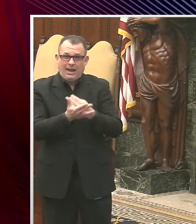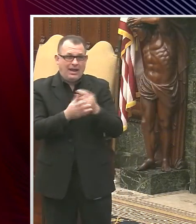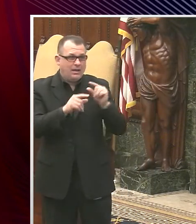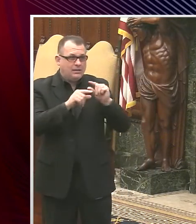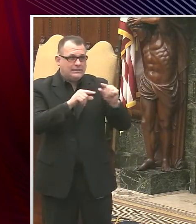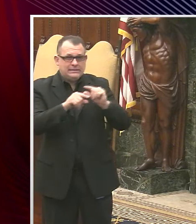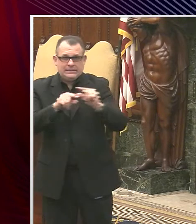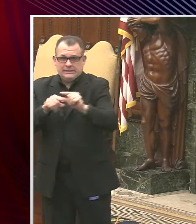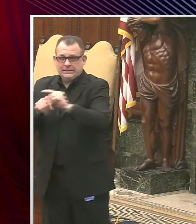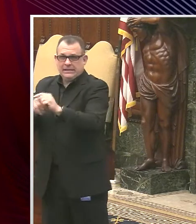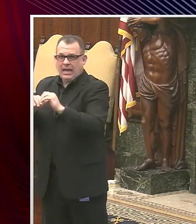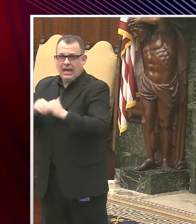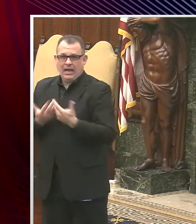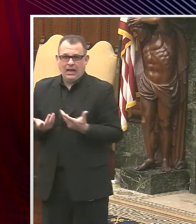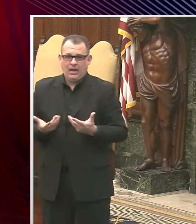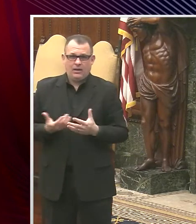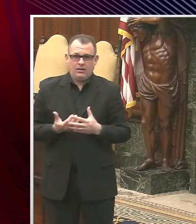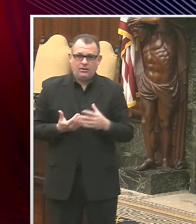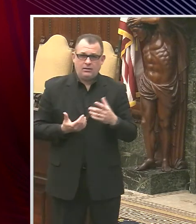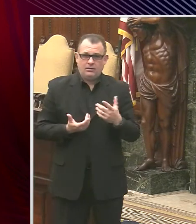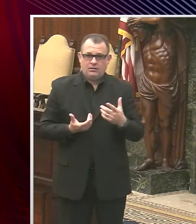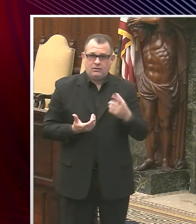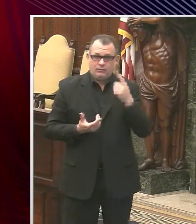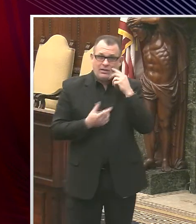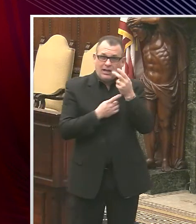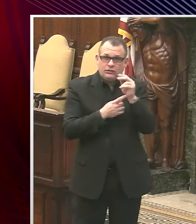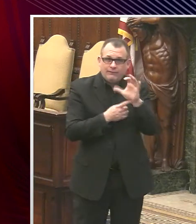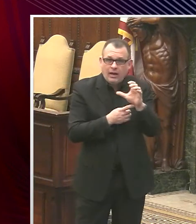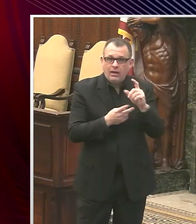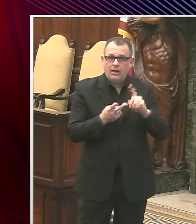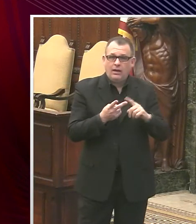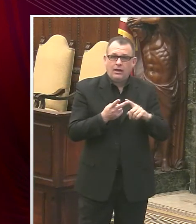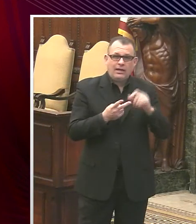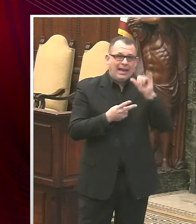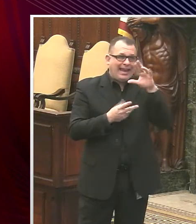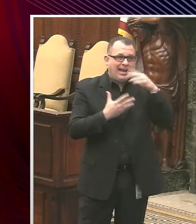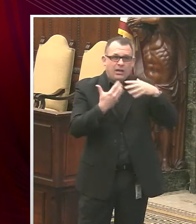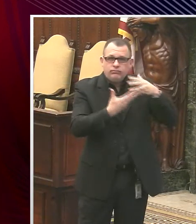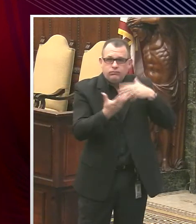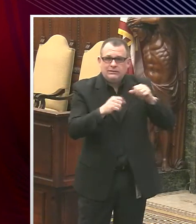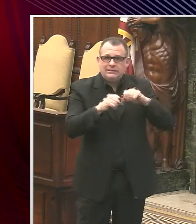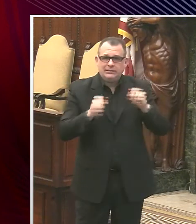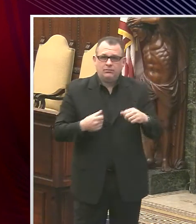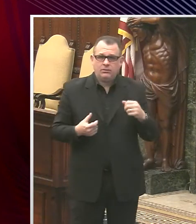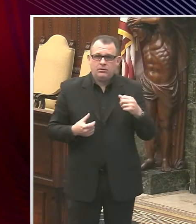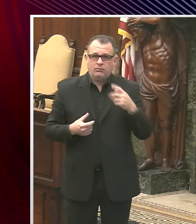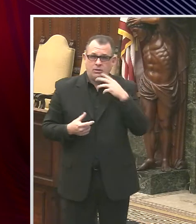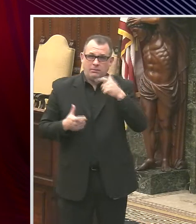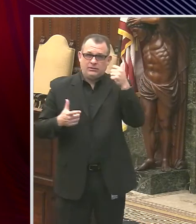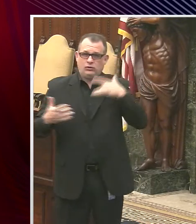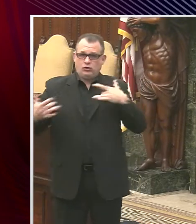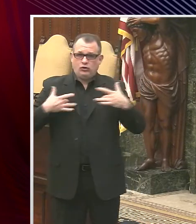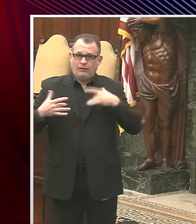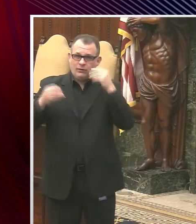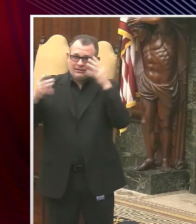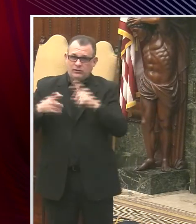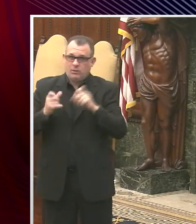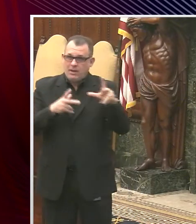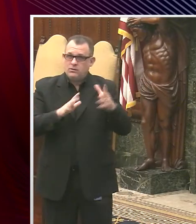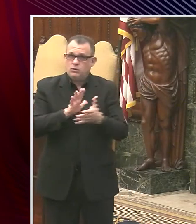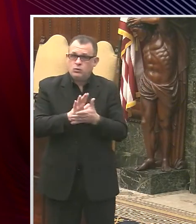Will any of it be dedicated for HVAC and ventilation systems, which actually has been the highest concern for teachers returning to